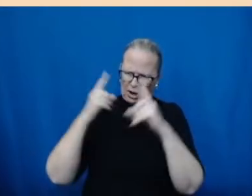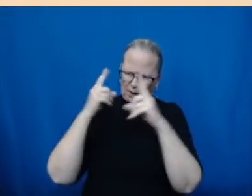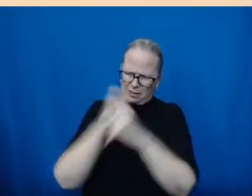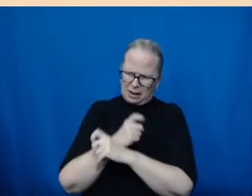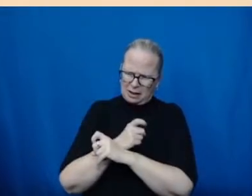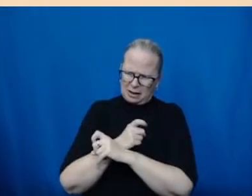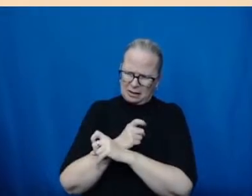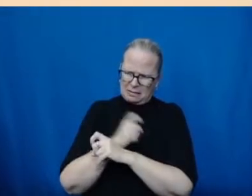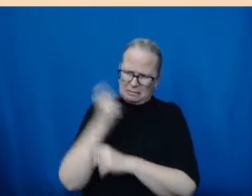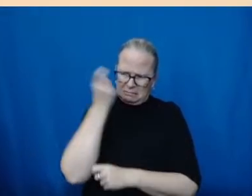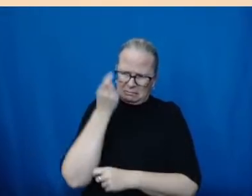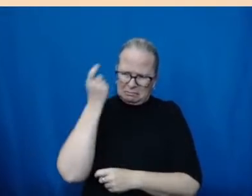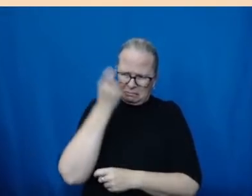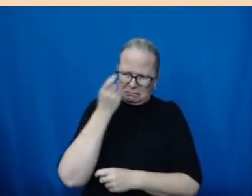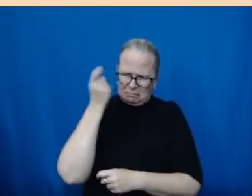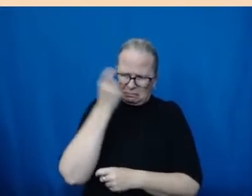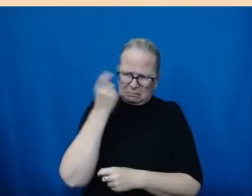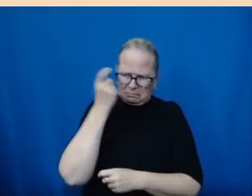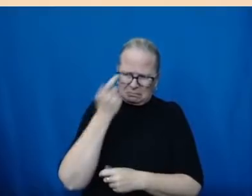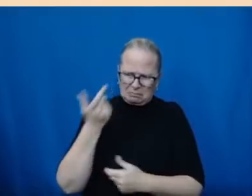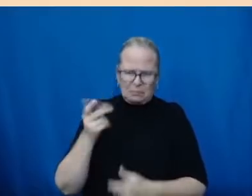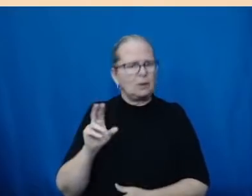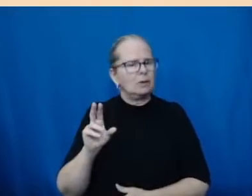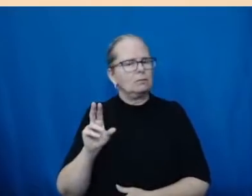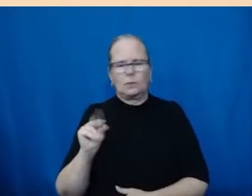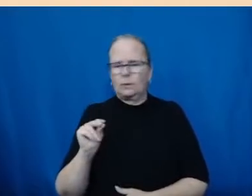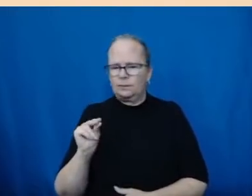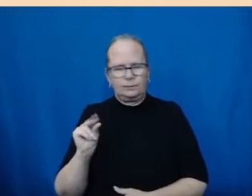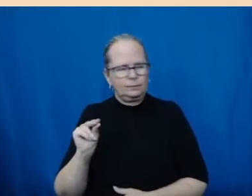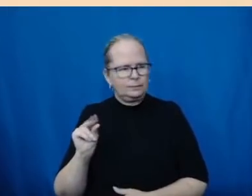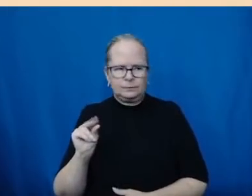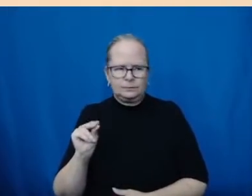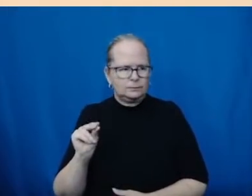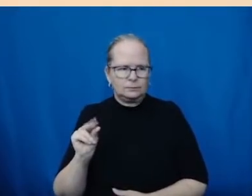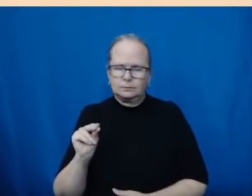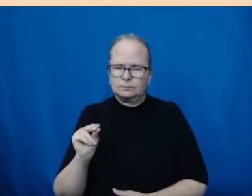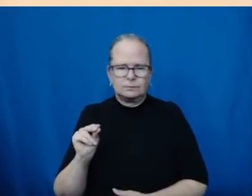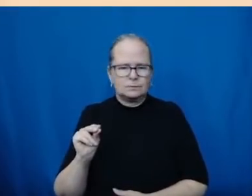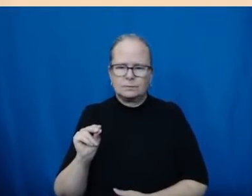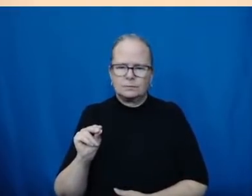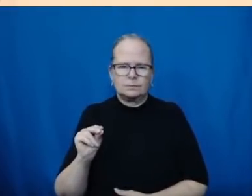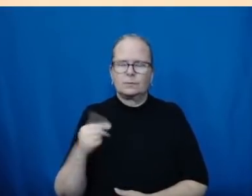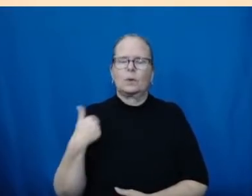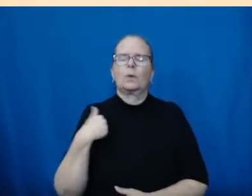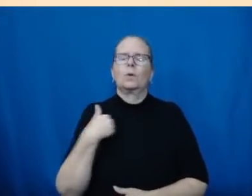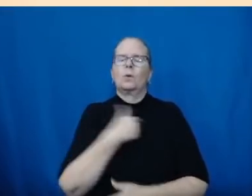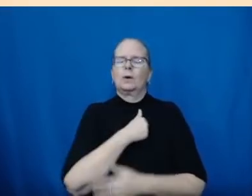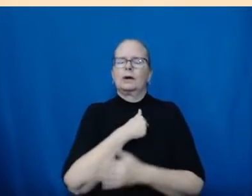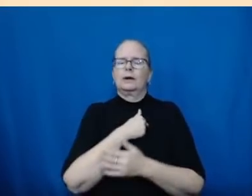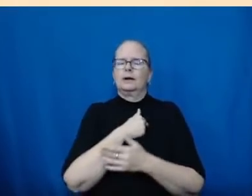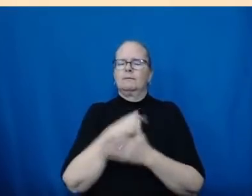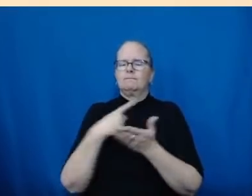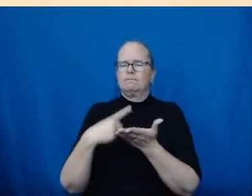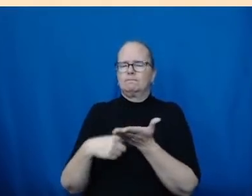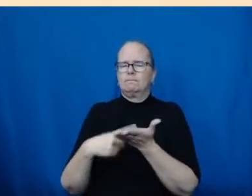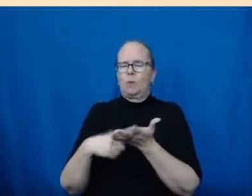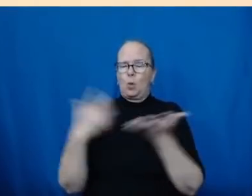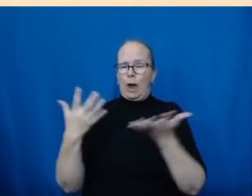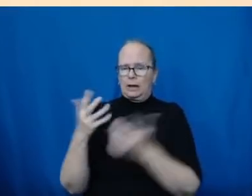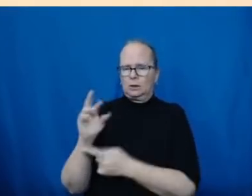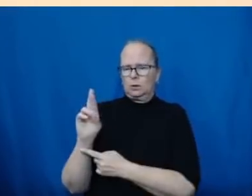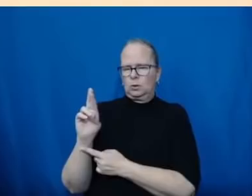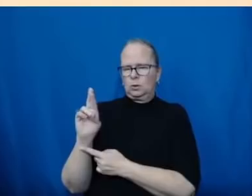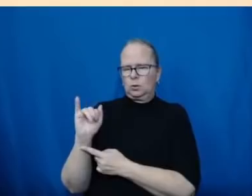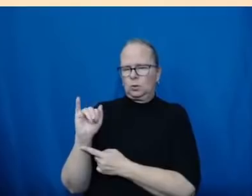we're discussing them very, the risks and benefits very much weighed on, is a woman going to be exposed to people who